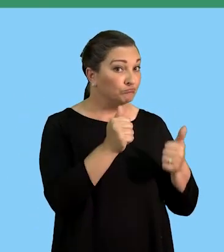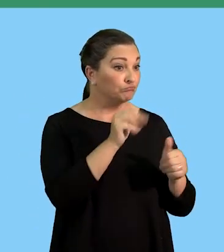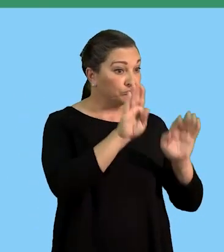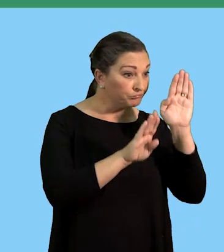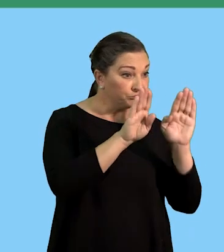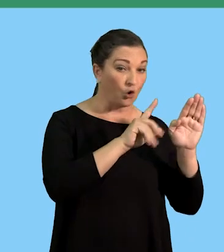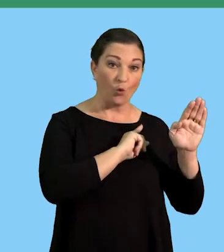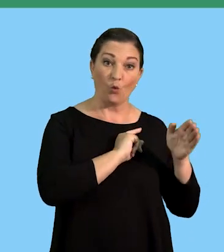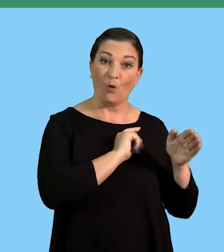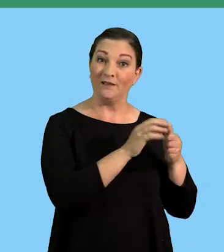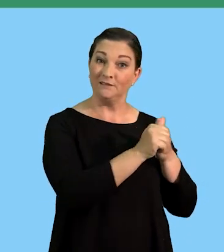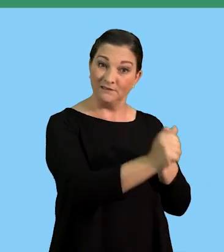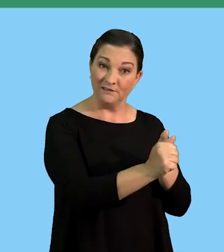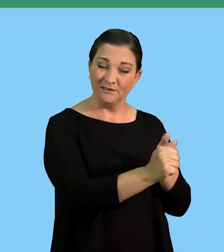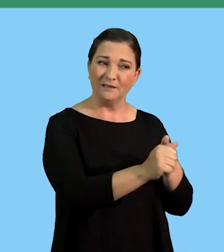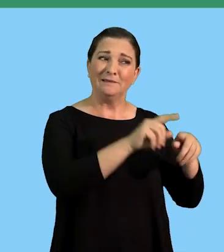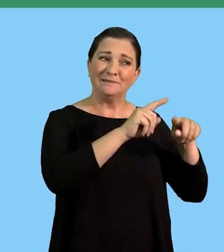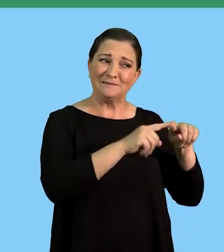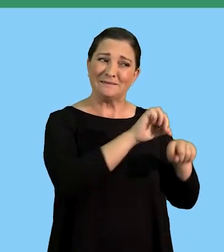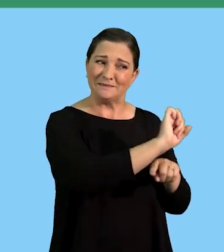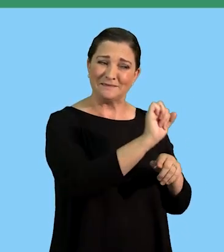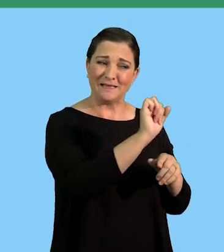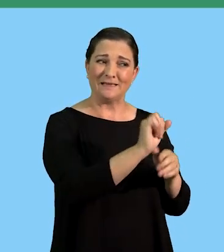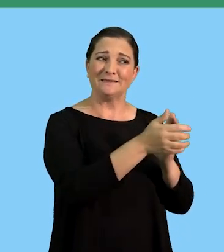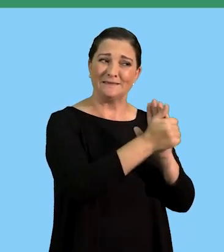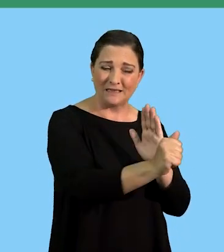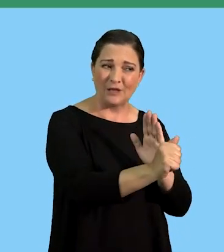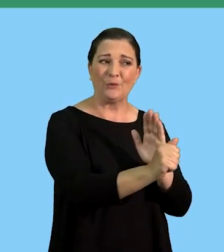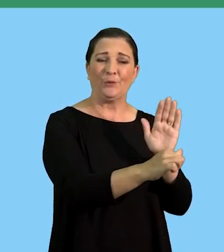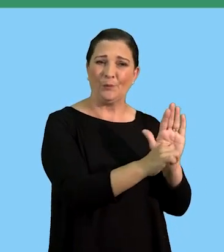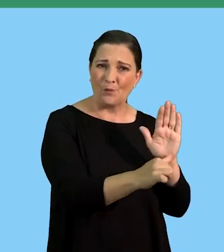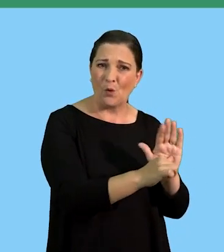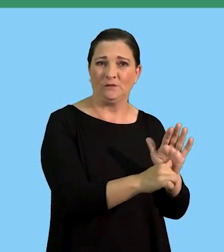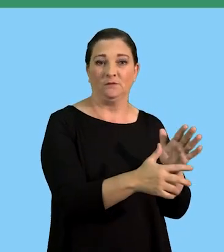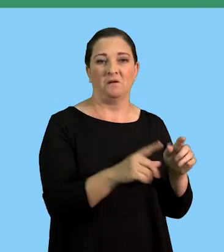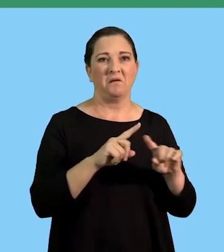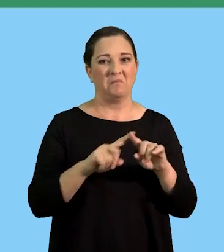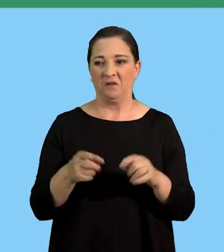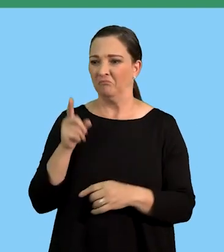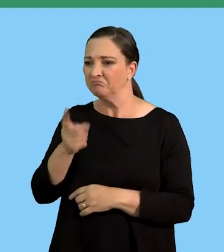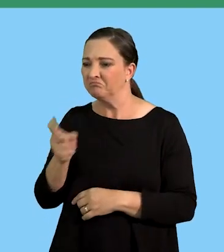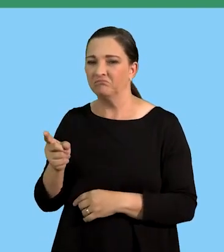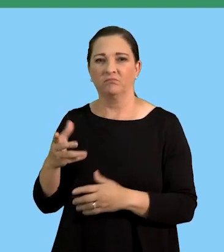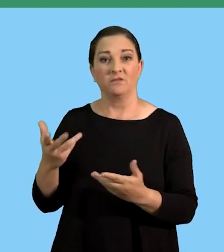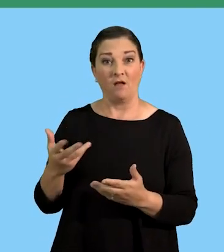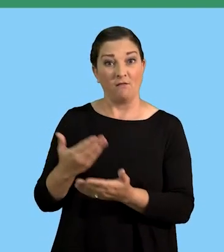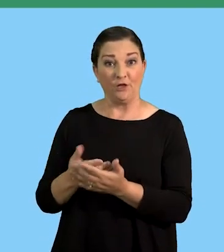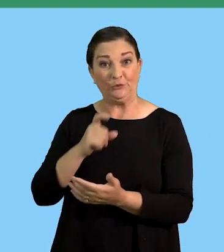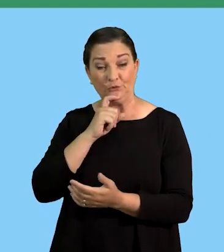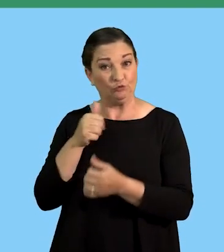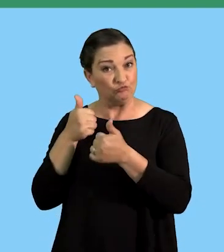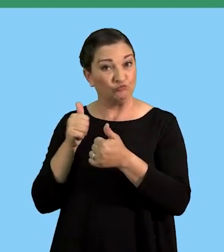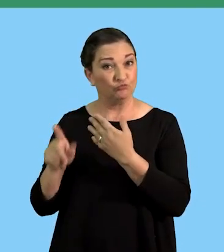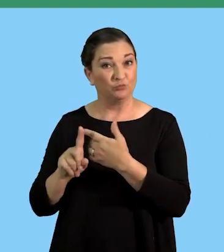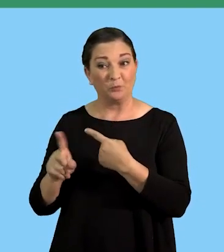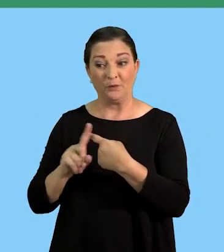use democratic when the leader depends on the inputs of the experienced followers, whereas autocratic is useful